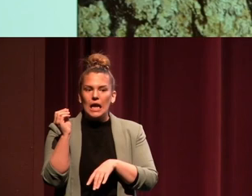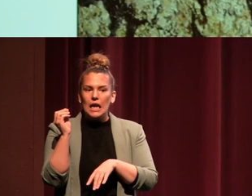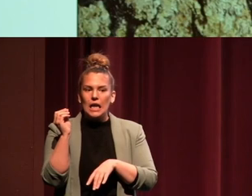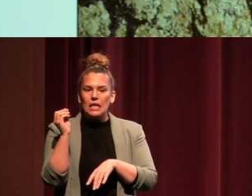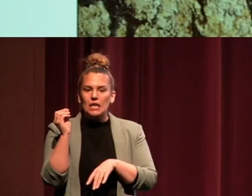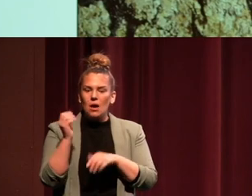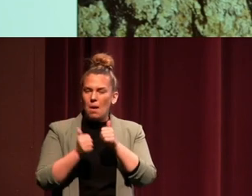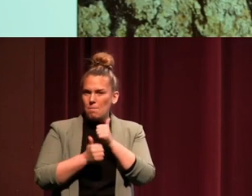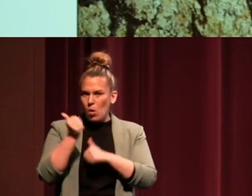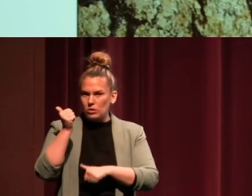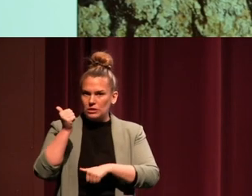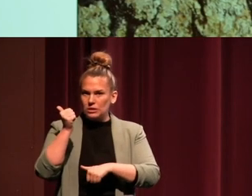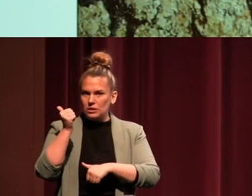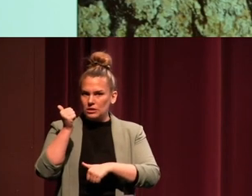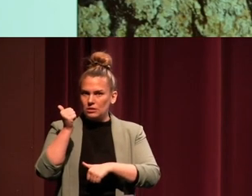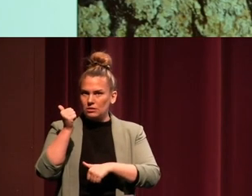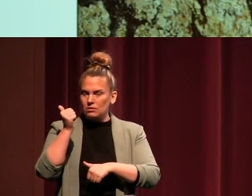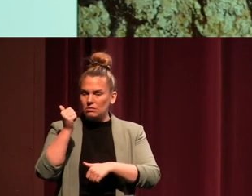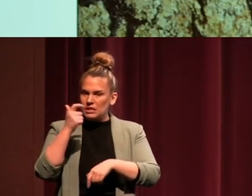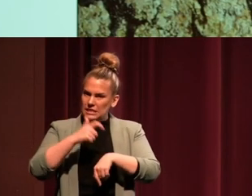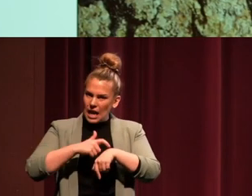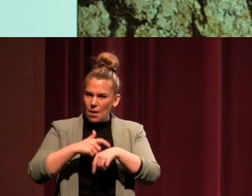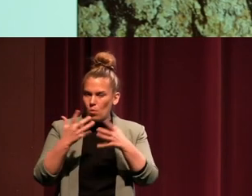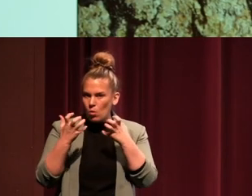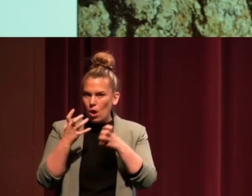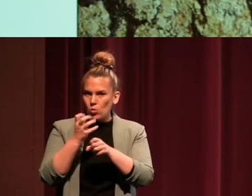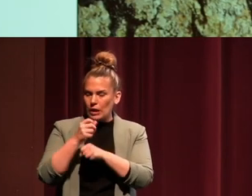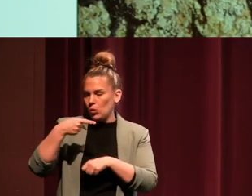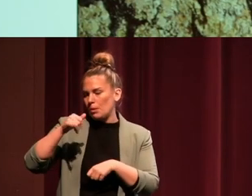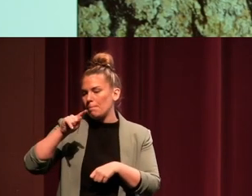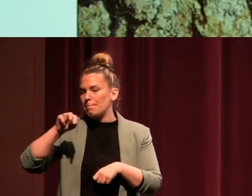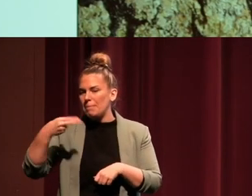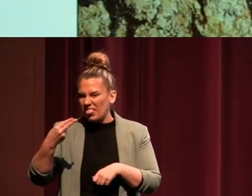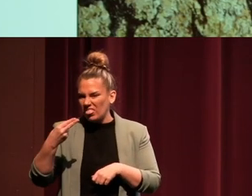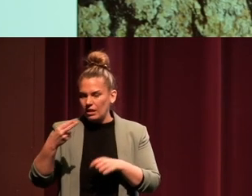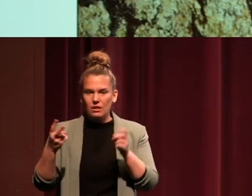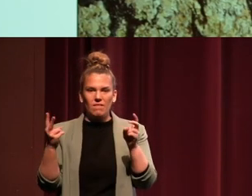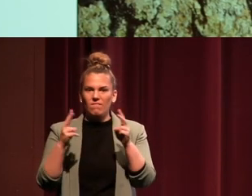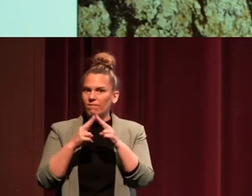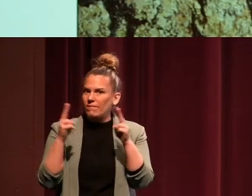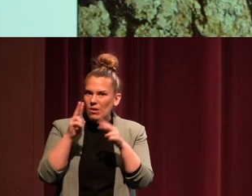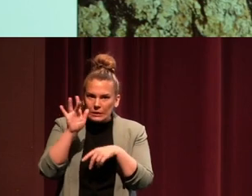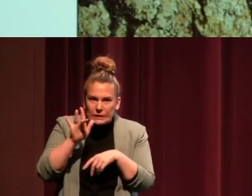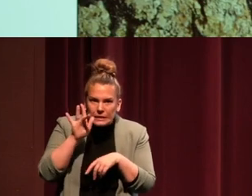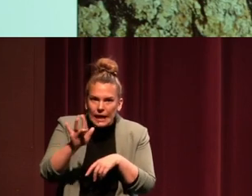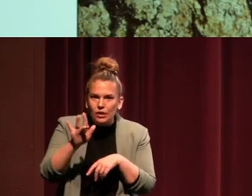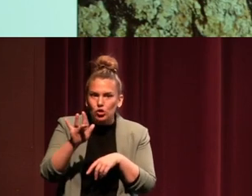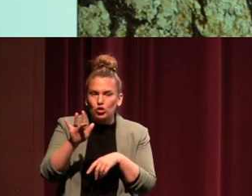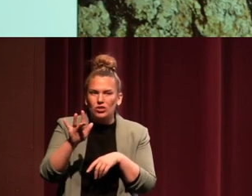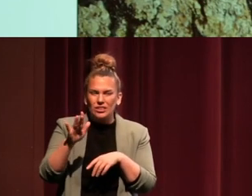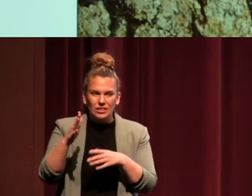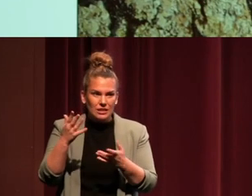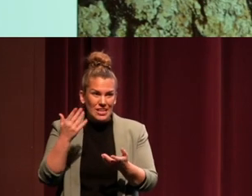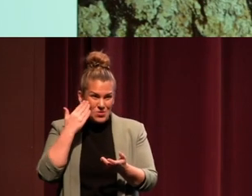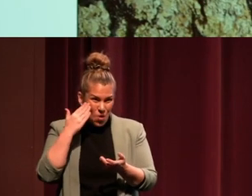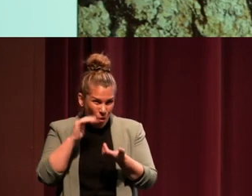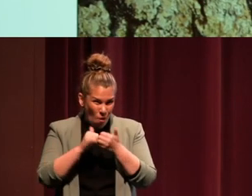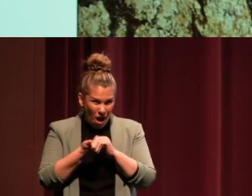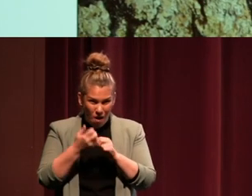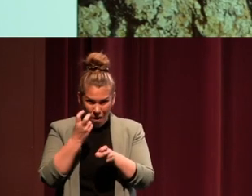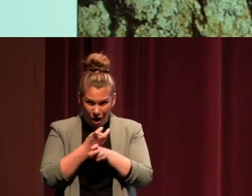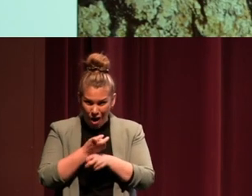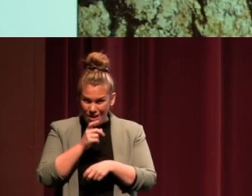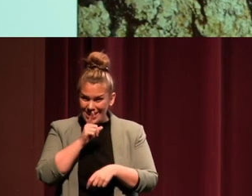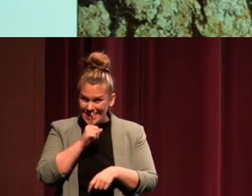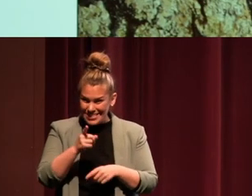the pith, or the very center of the tree. And if you're wondering just how insane that is to try and hit the dead